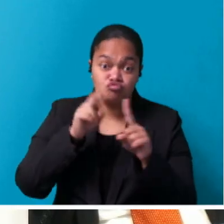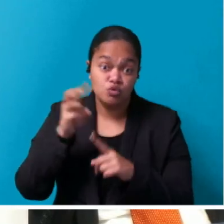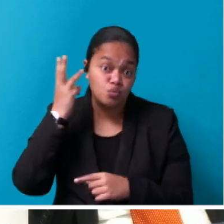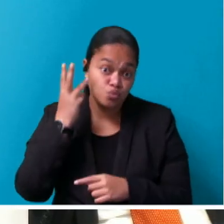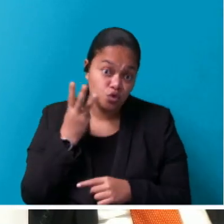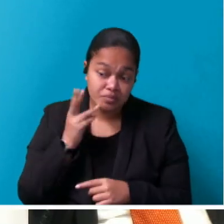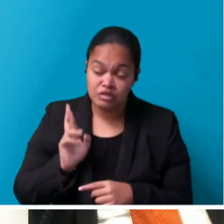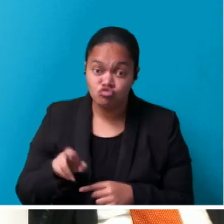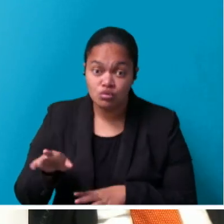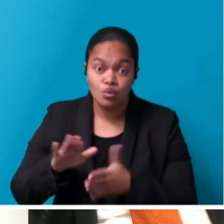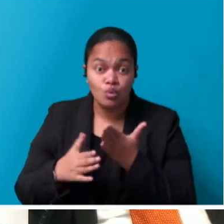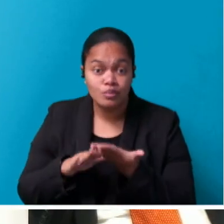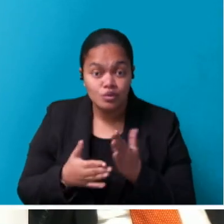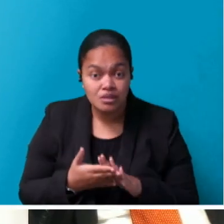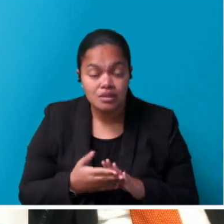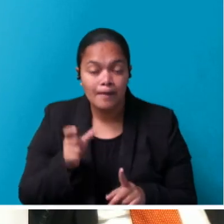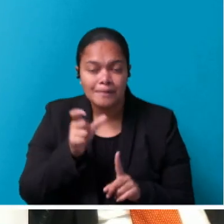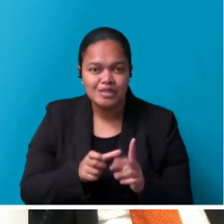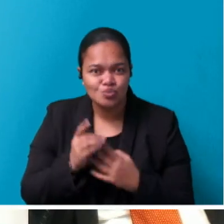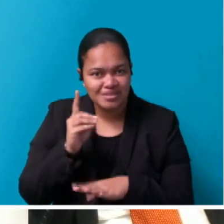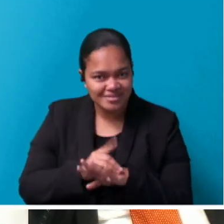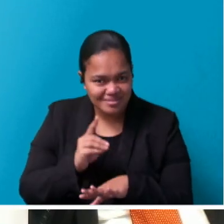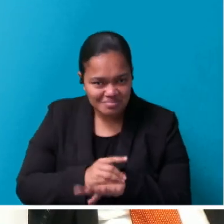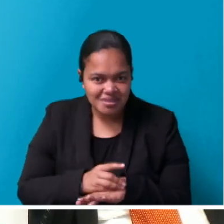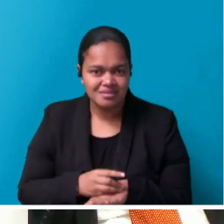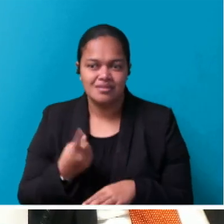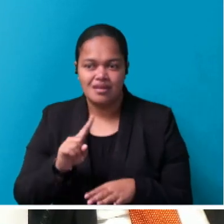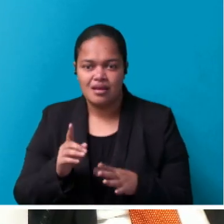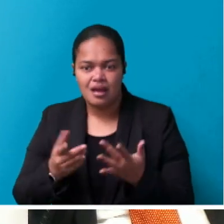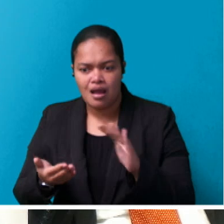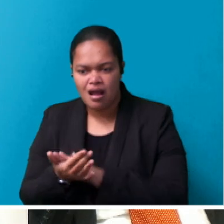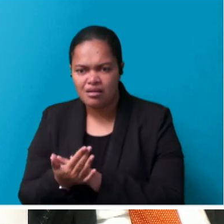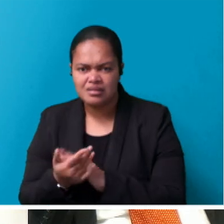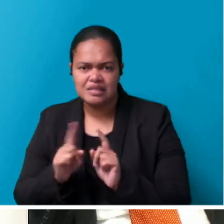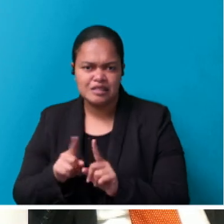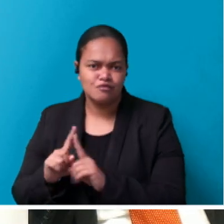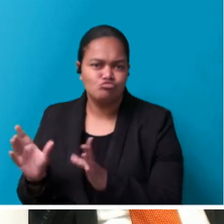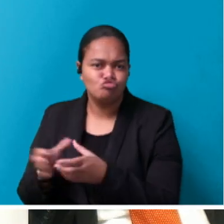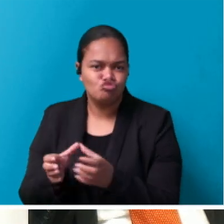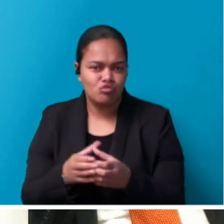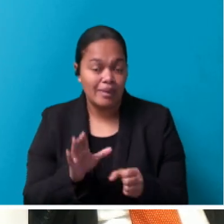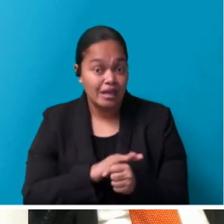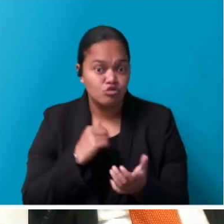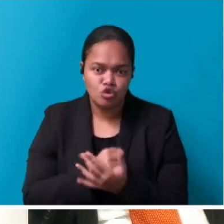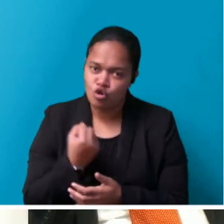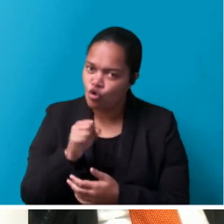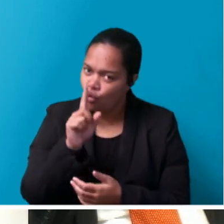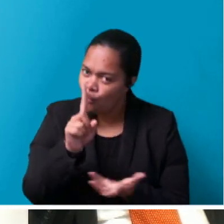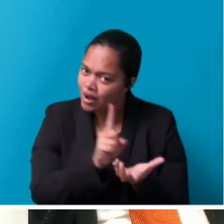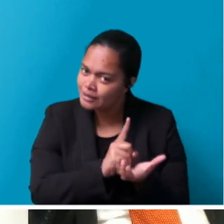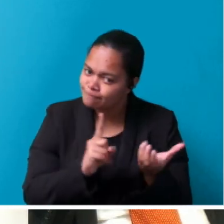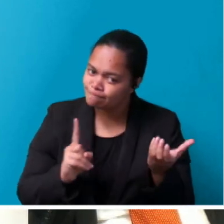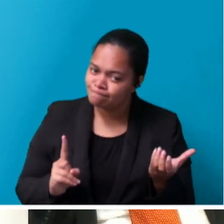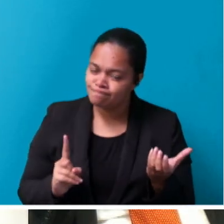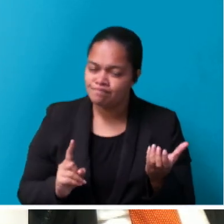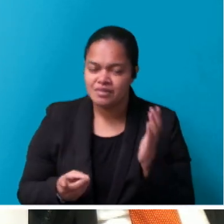rural communities, persons with disabilities, and the underserved groups, ensuring no one is left behind in the